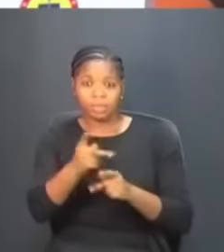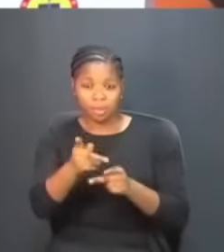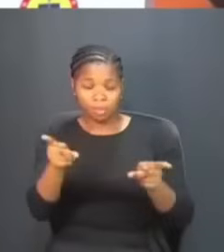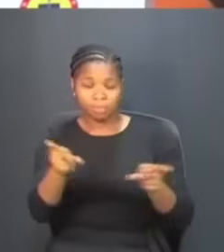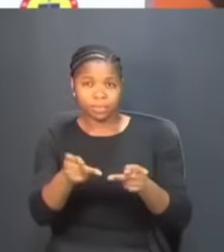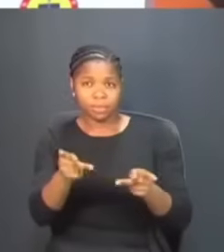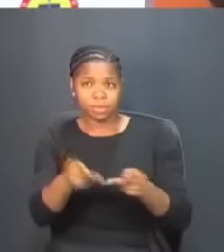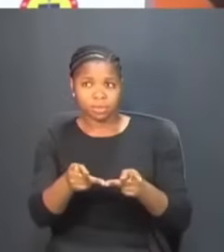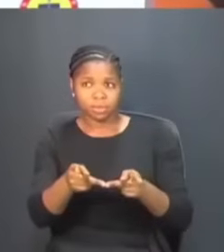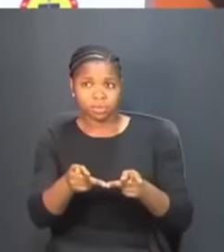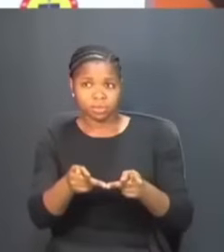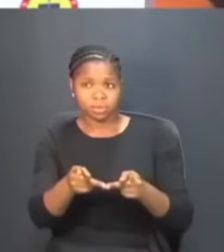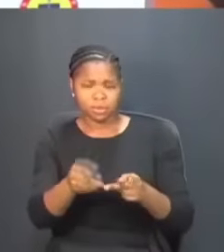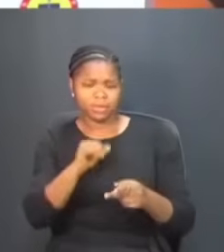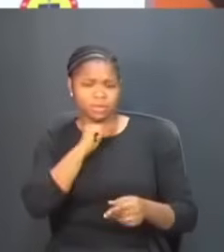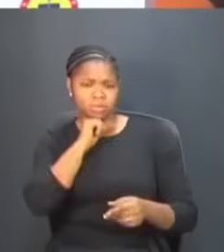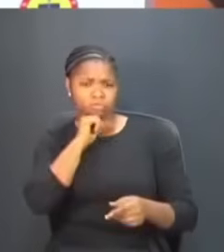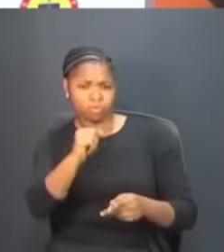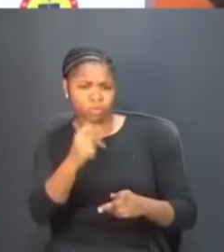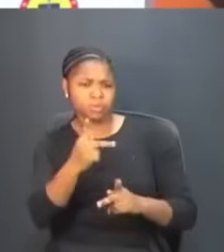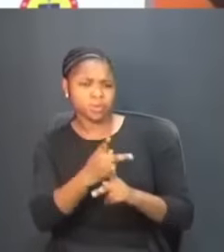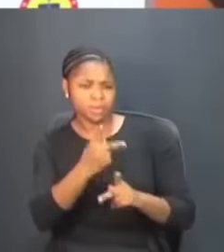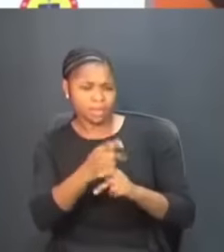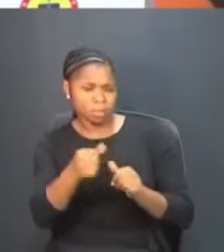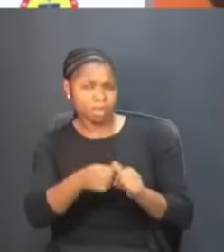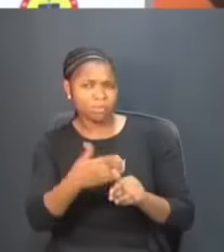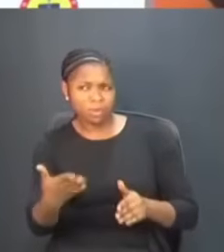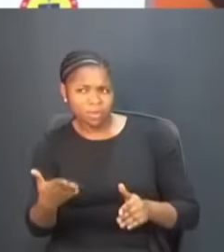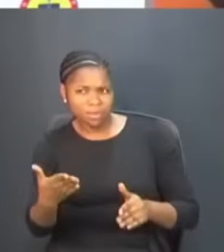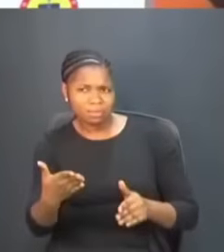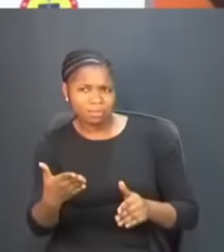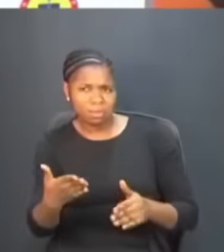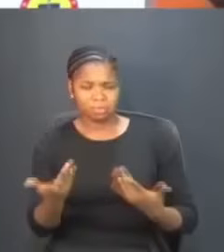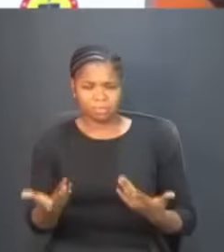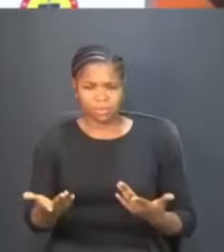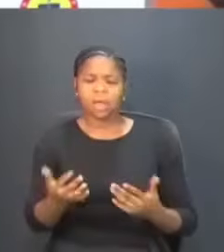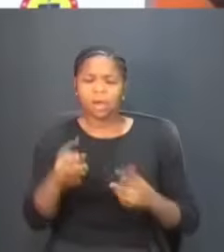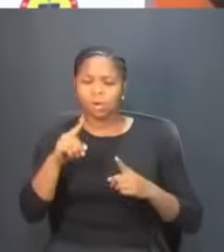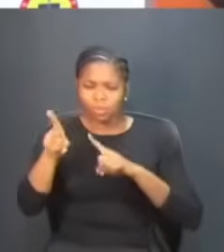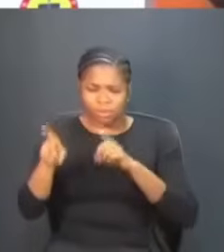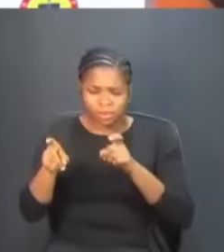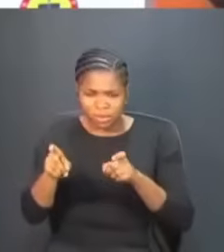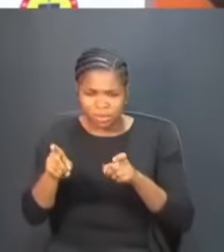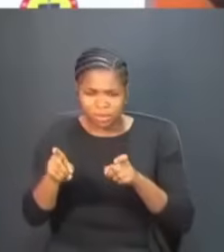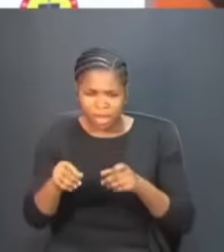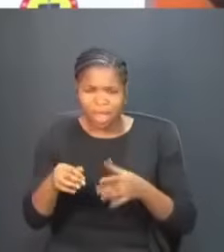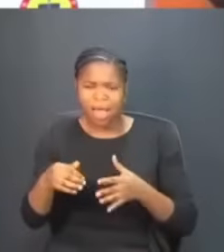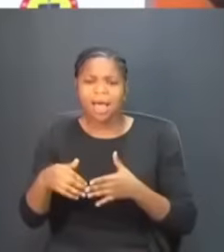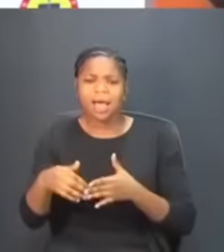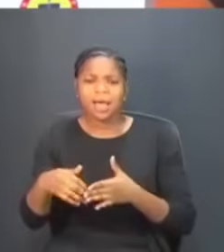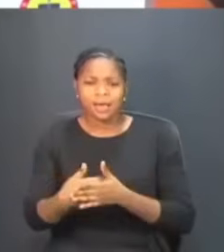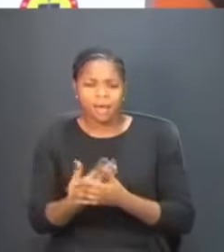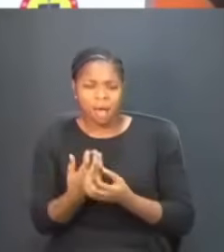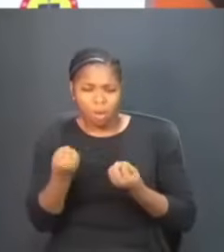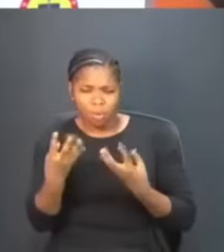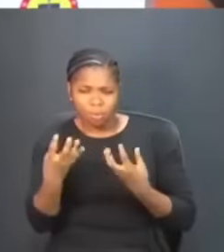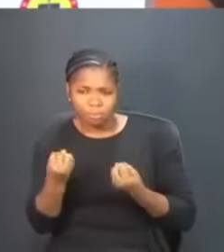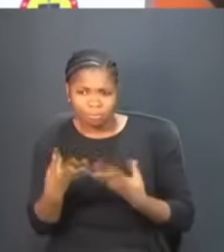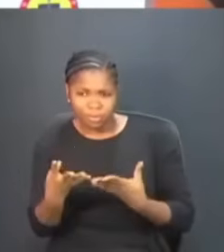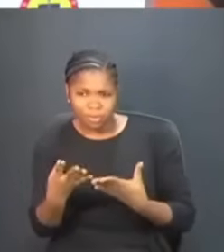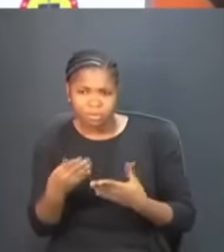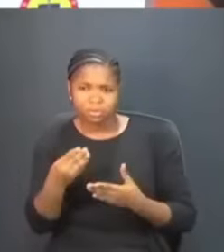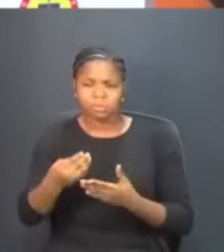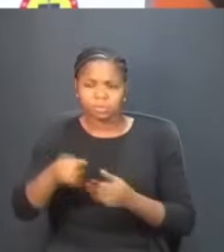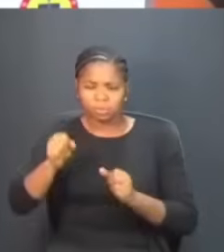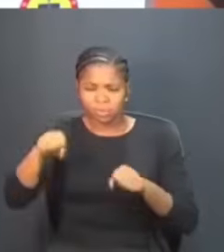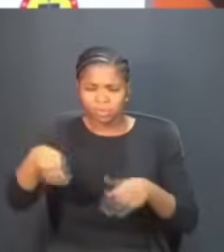been released to buffer stock, and what have they actually been able to purchase out of the market so that we